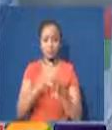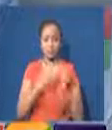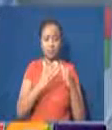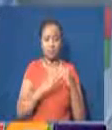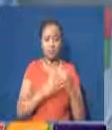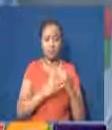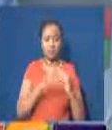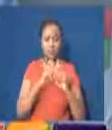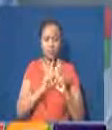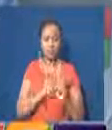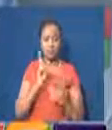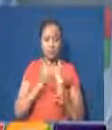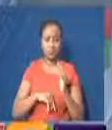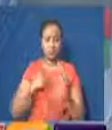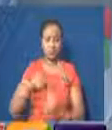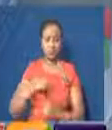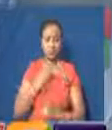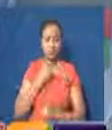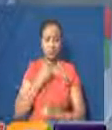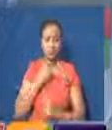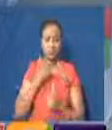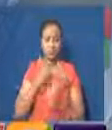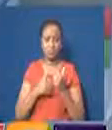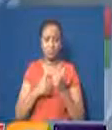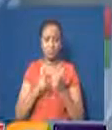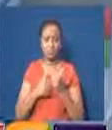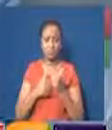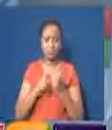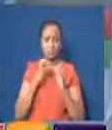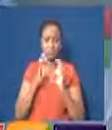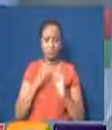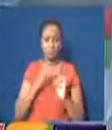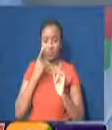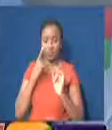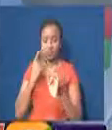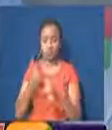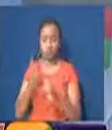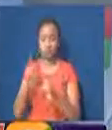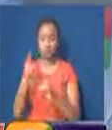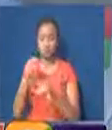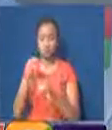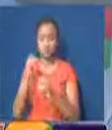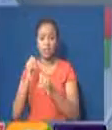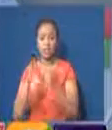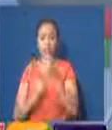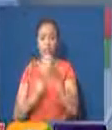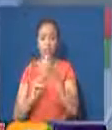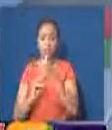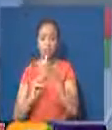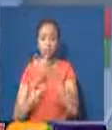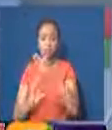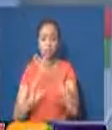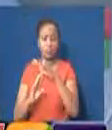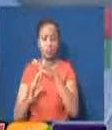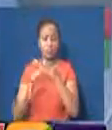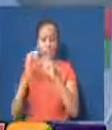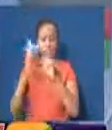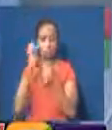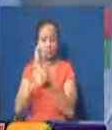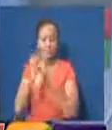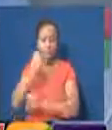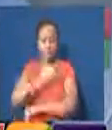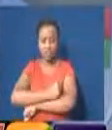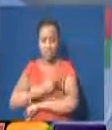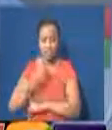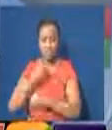for example, in junior school, if you go to senior school, we shall get biology out of it. We shall get chemistry out of